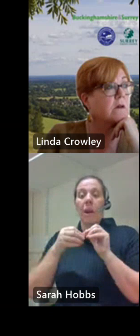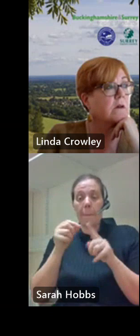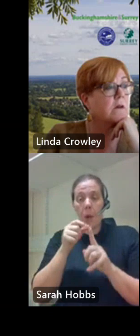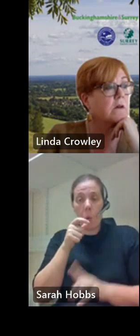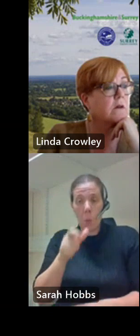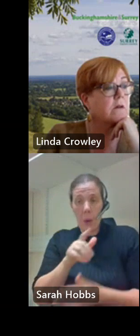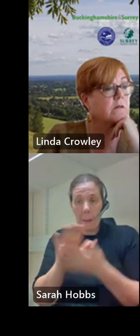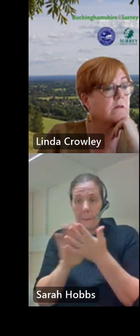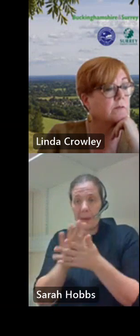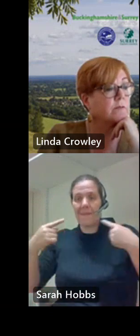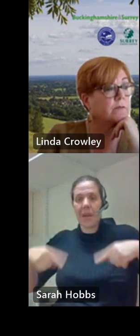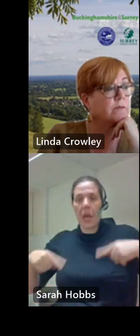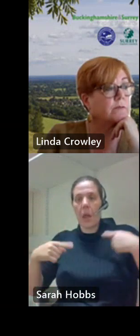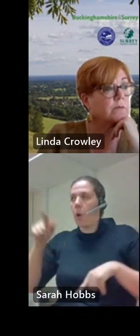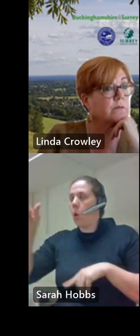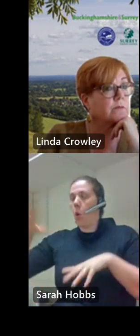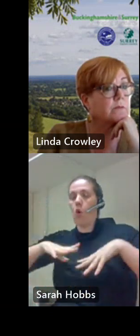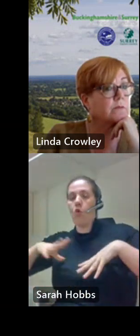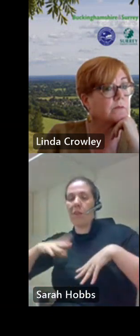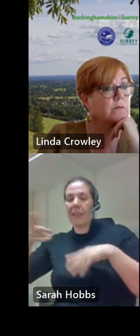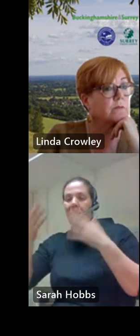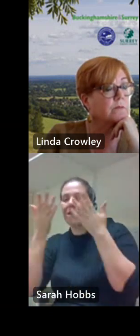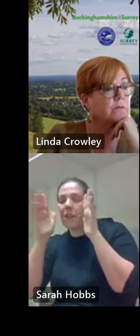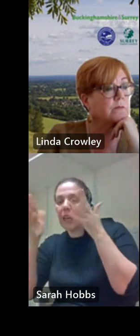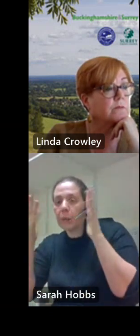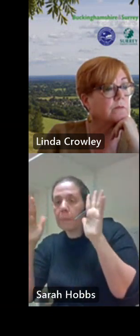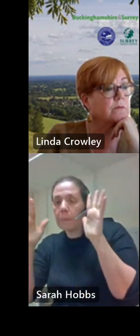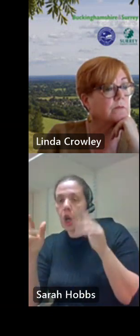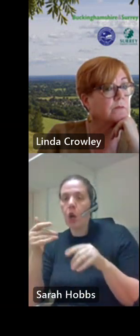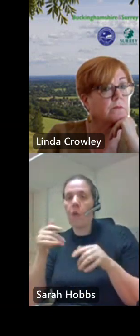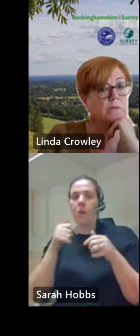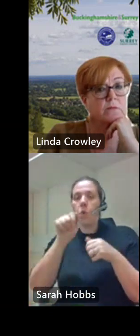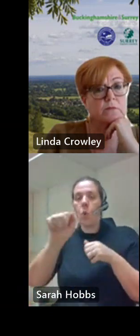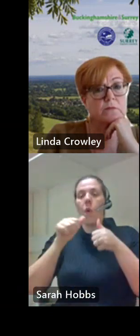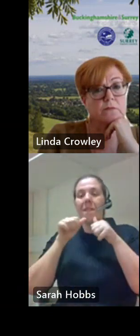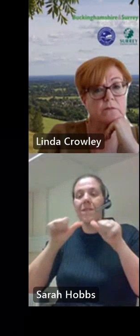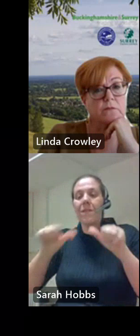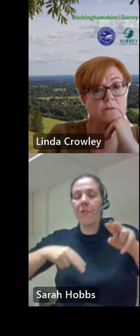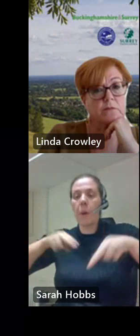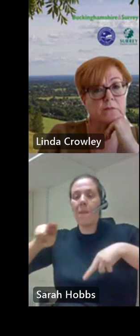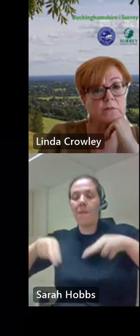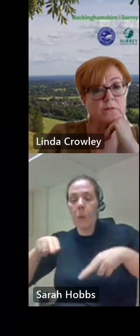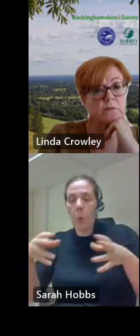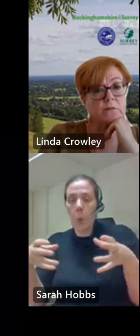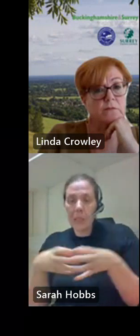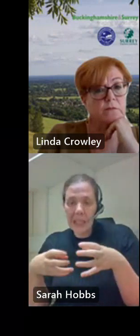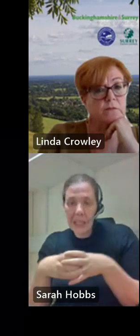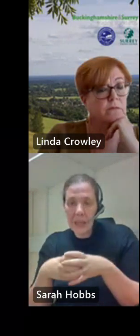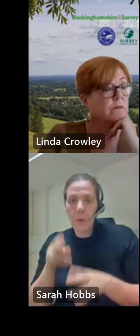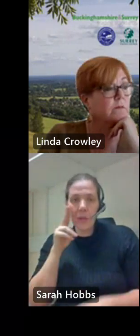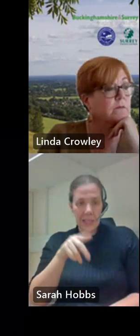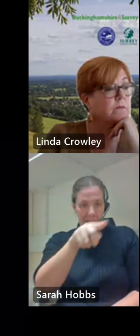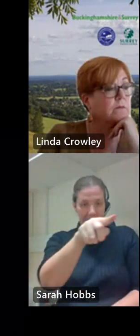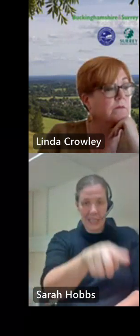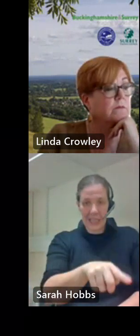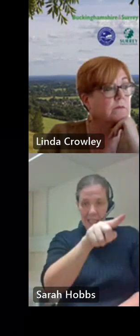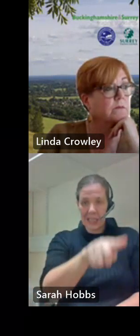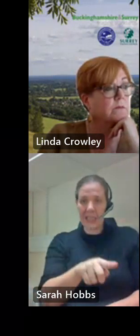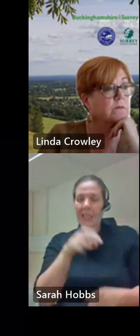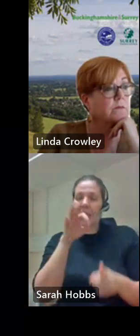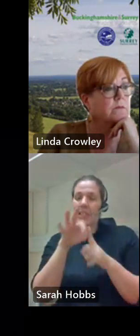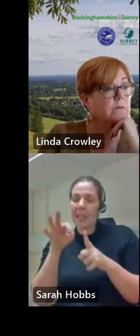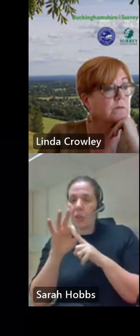available on their social media platforms. So, for example, people use a favorite football team. They use the passwords you can see there. They use their date of birth and the